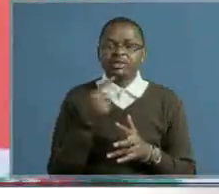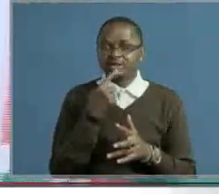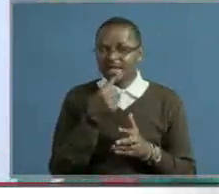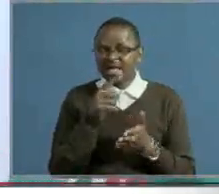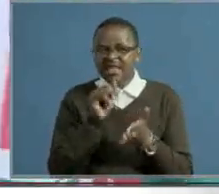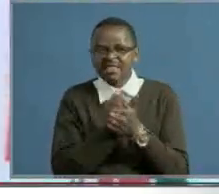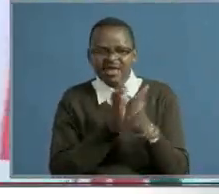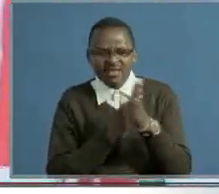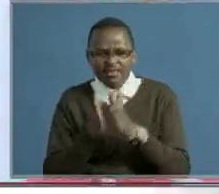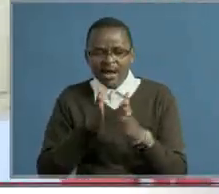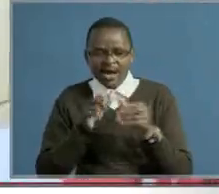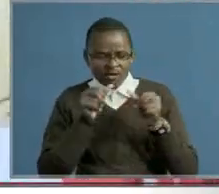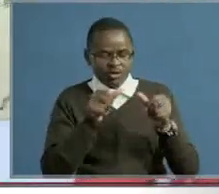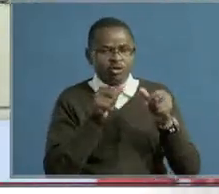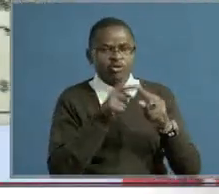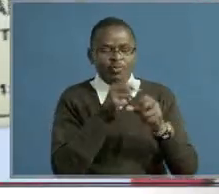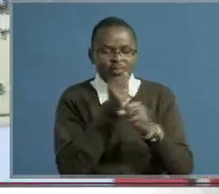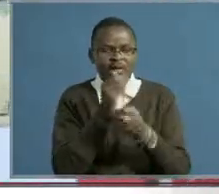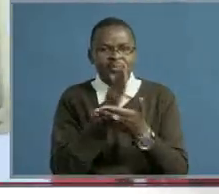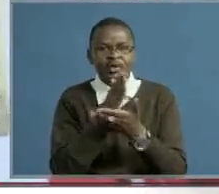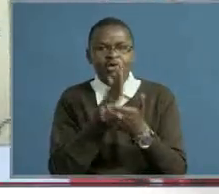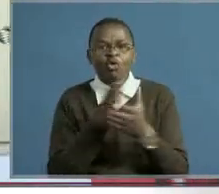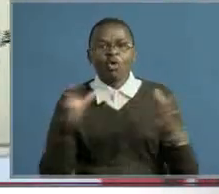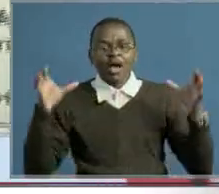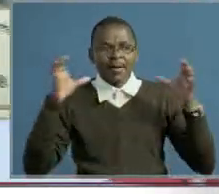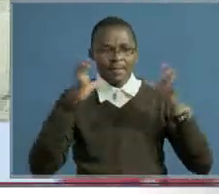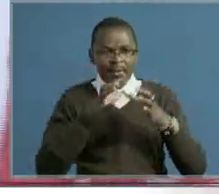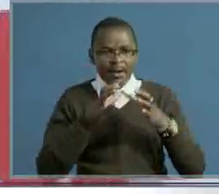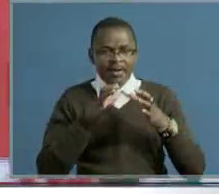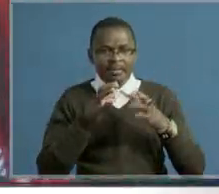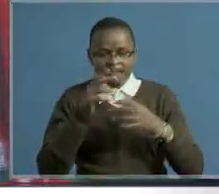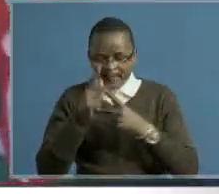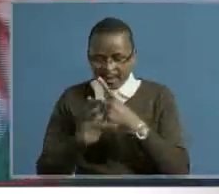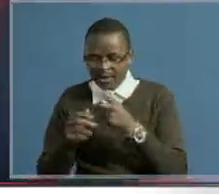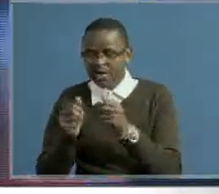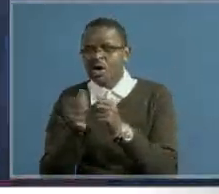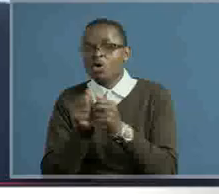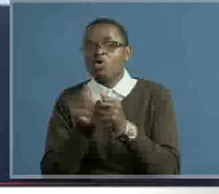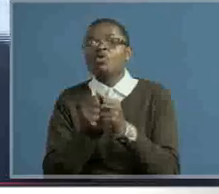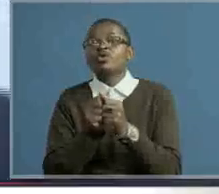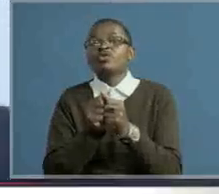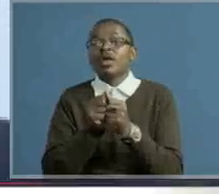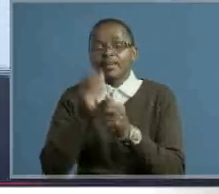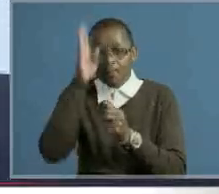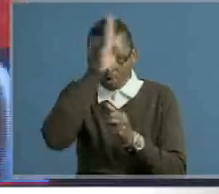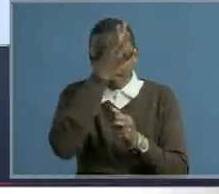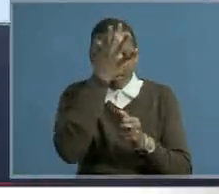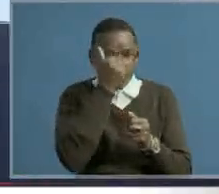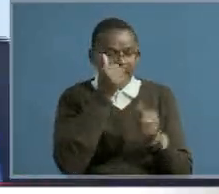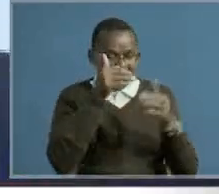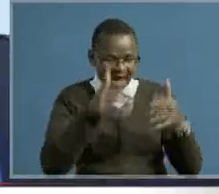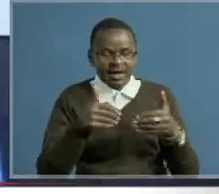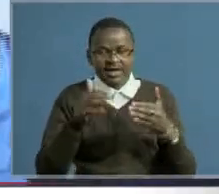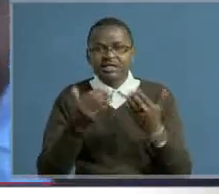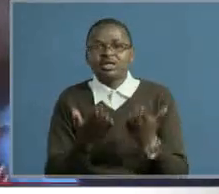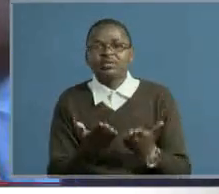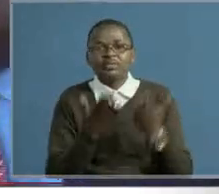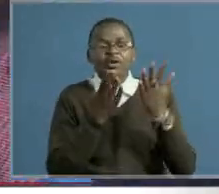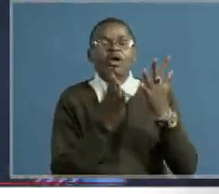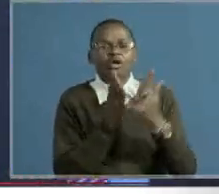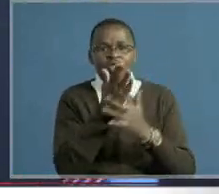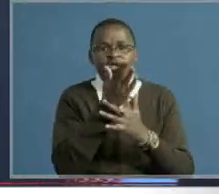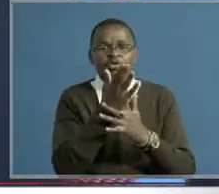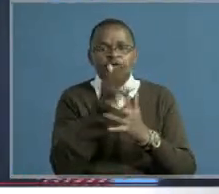say the plans were underway to ensure that the company effectively partners with the devolved unit so that agriculture is improved through